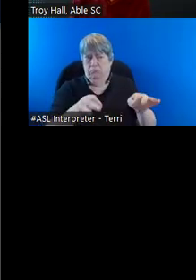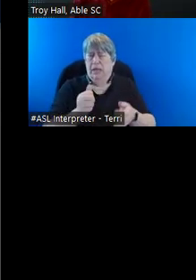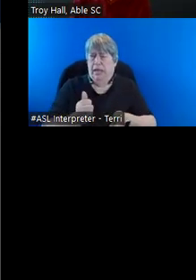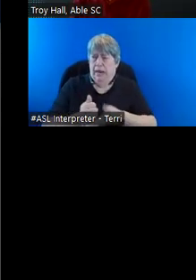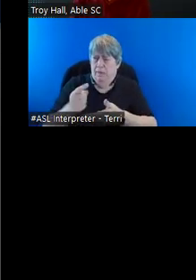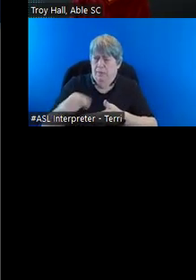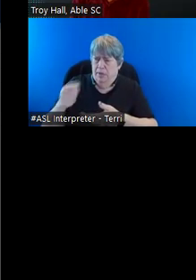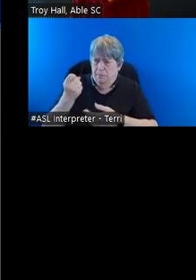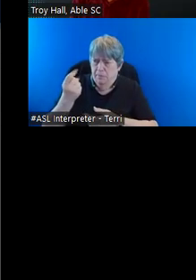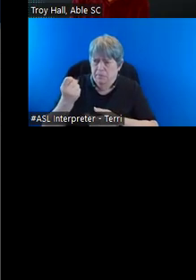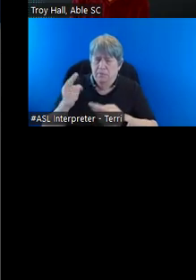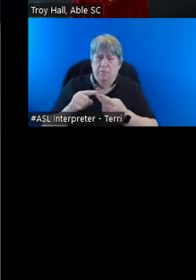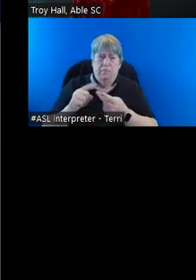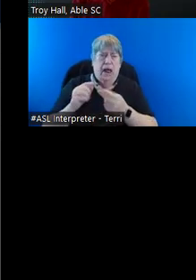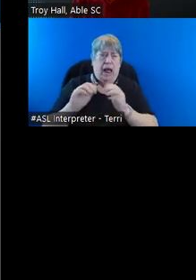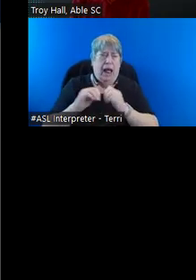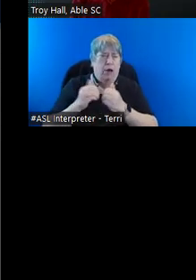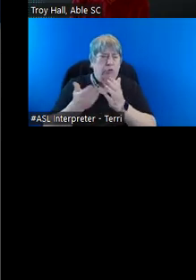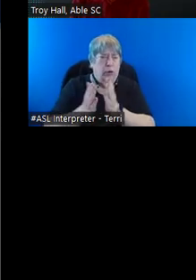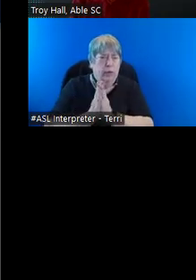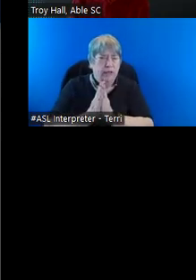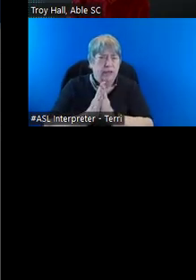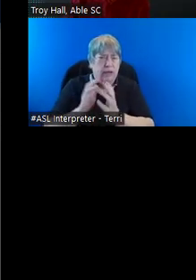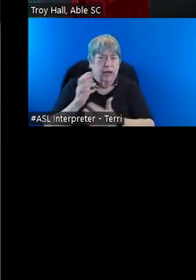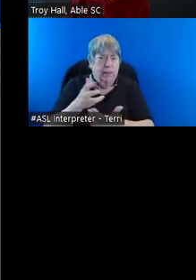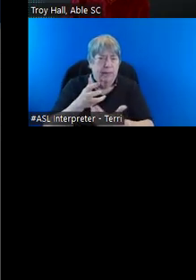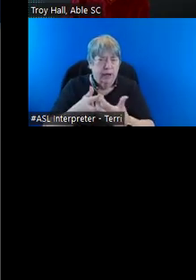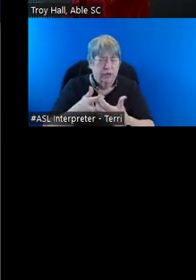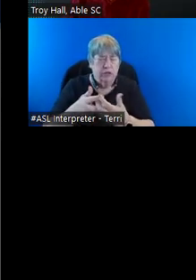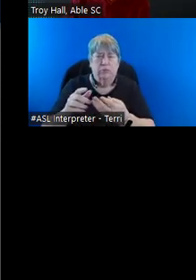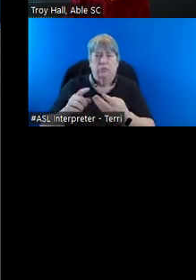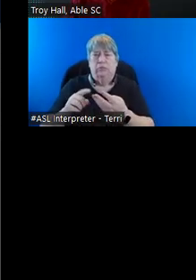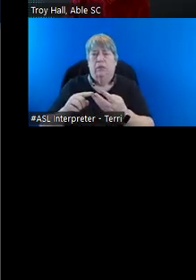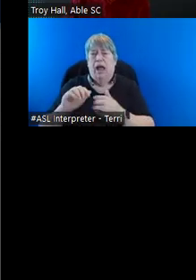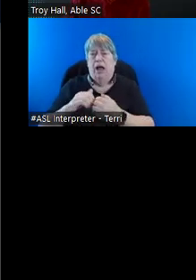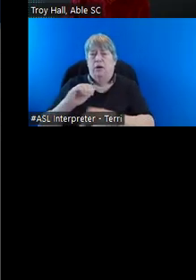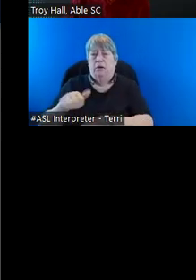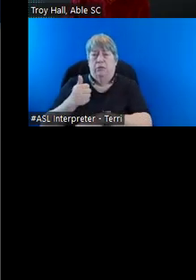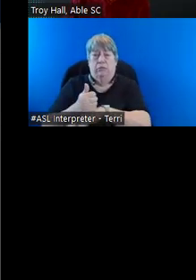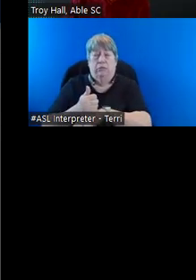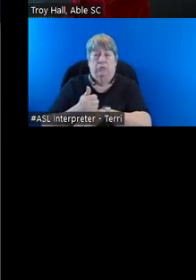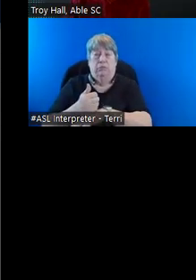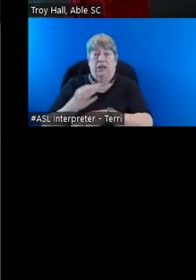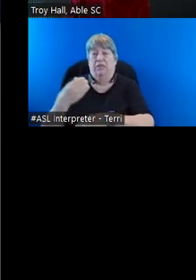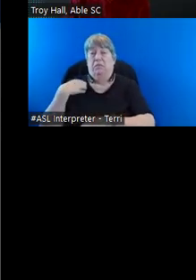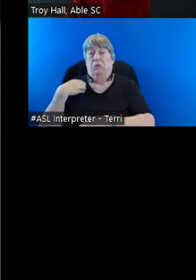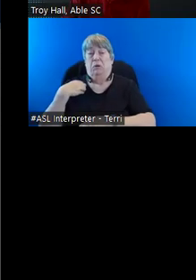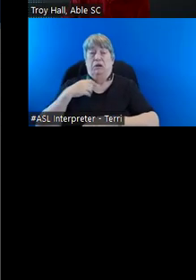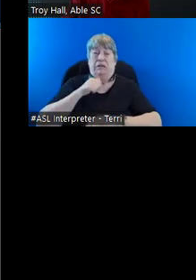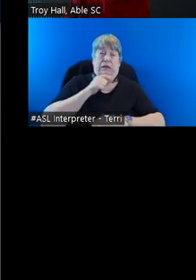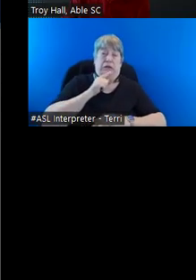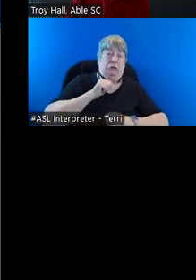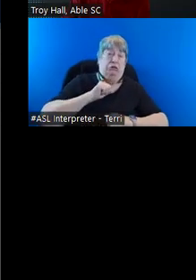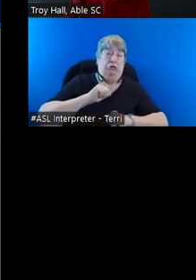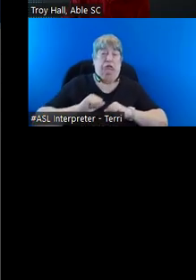be, how to request an accommodations, how to implement accommodations, especially if an employer might be reticent,